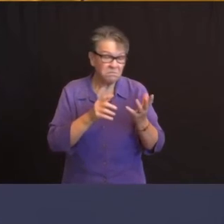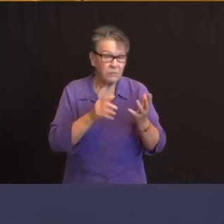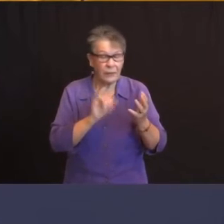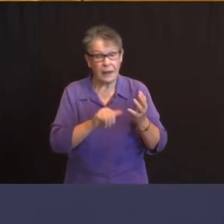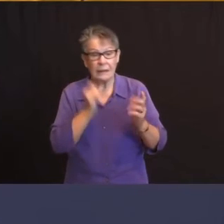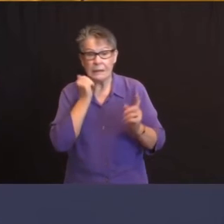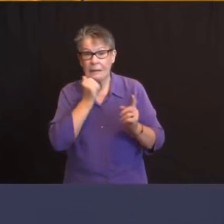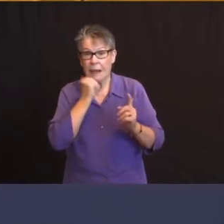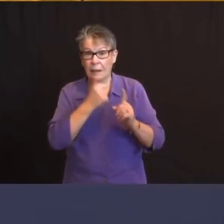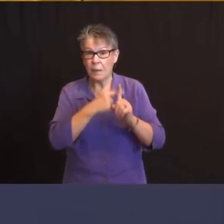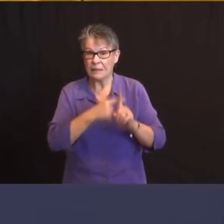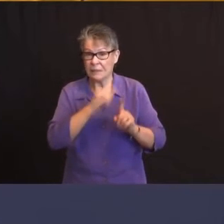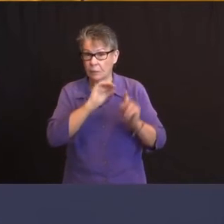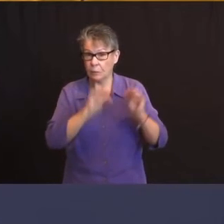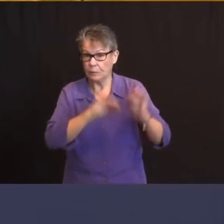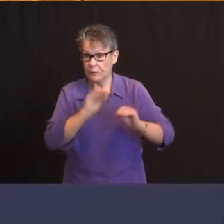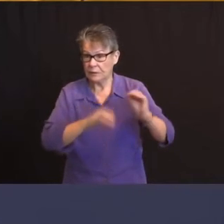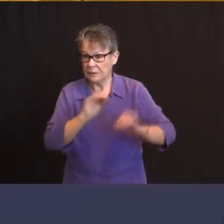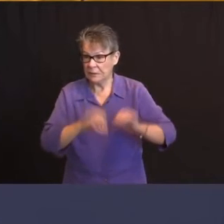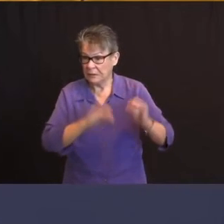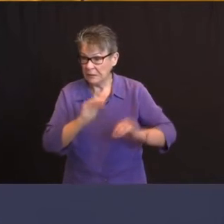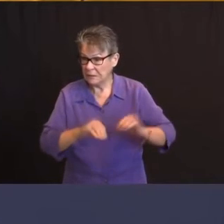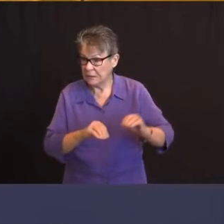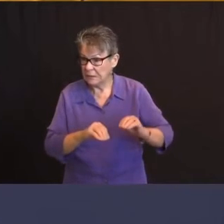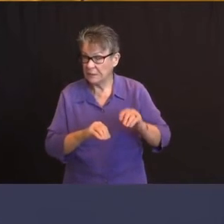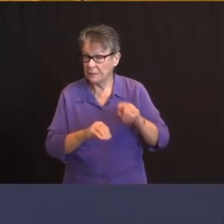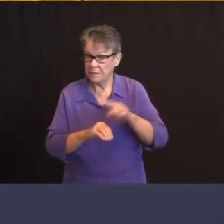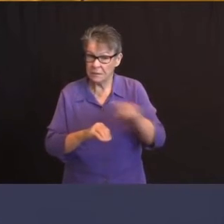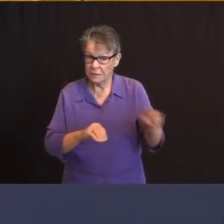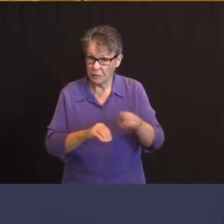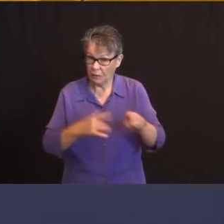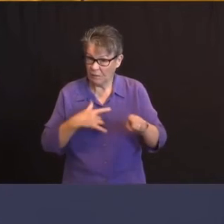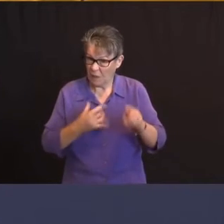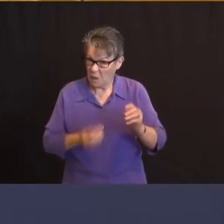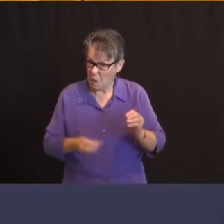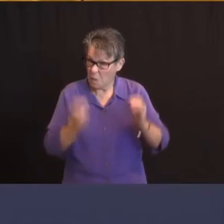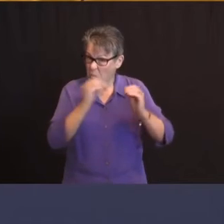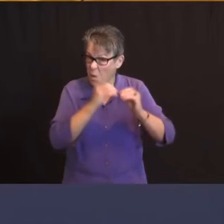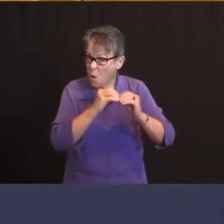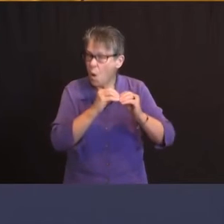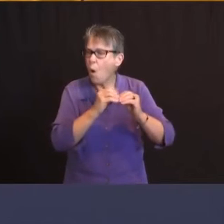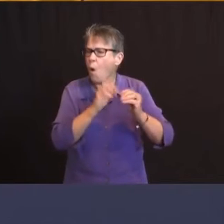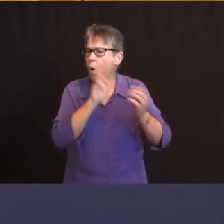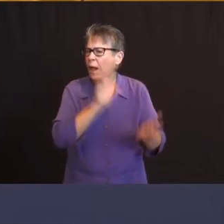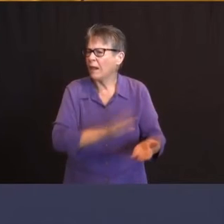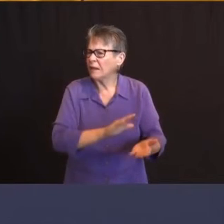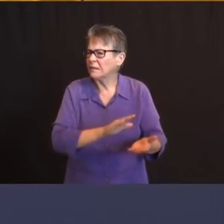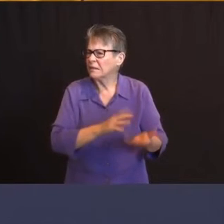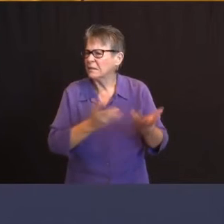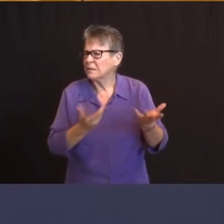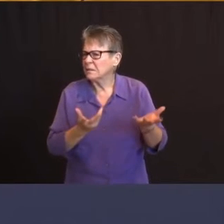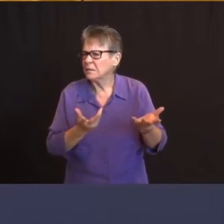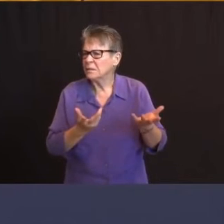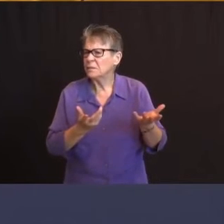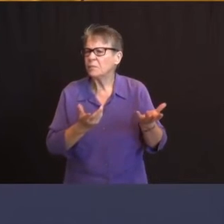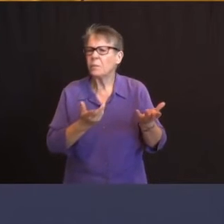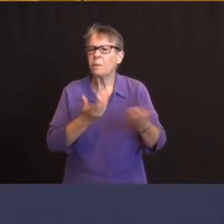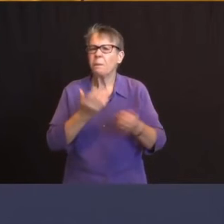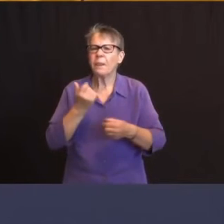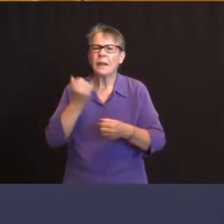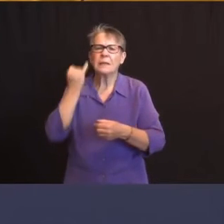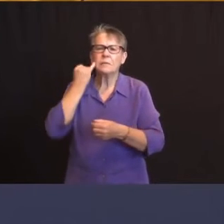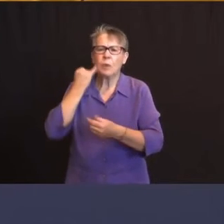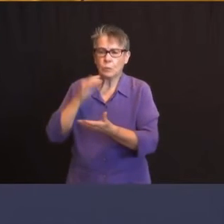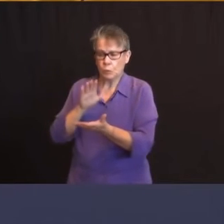nurse, you're not, by definition, you're not testing the kid unless the kid has symptoms. On the other hand, as